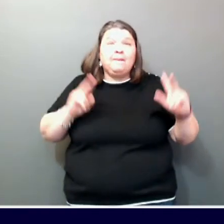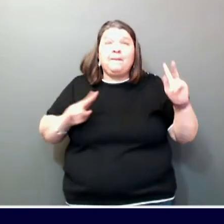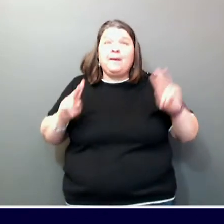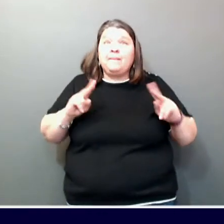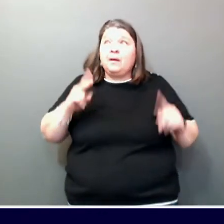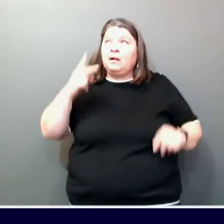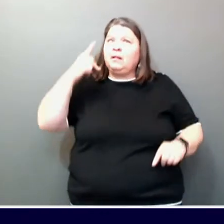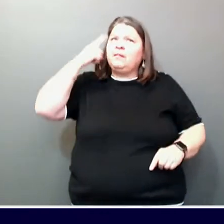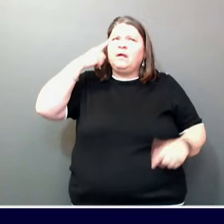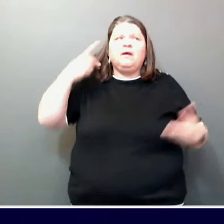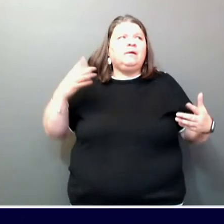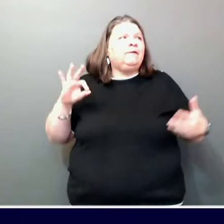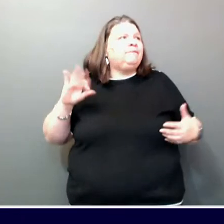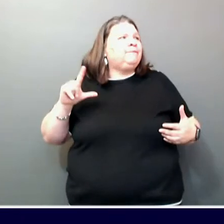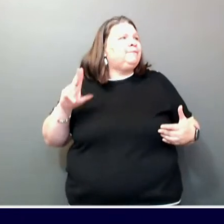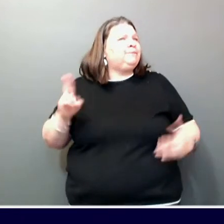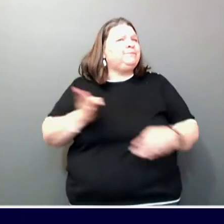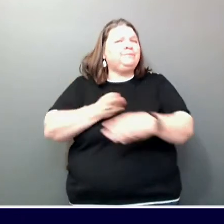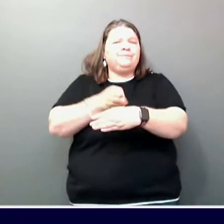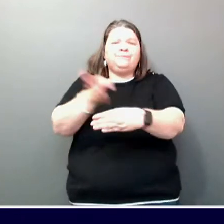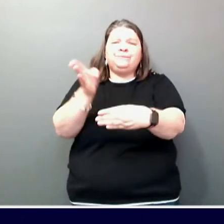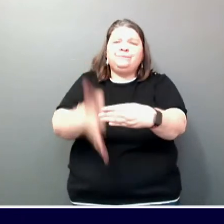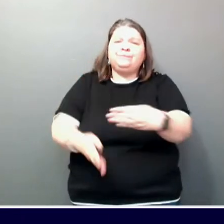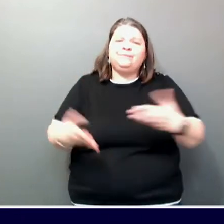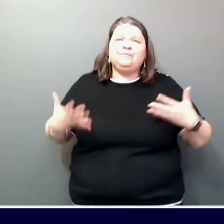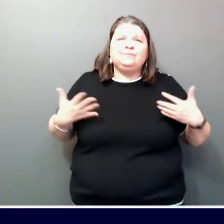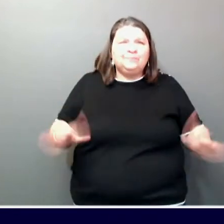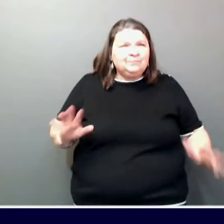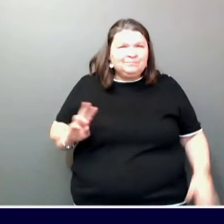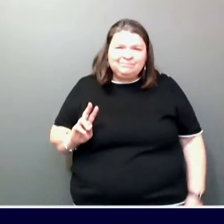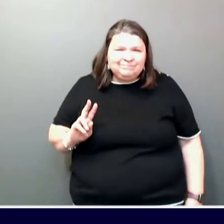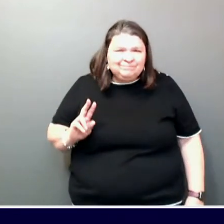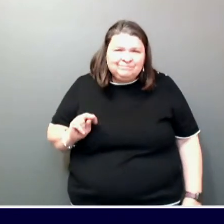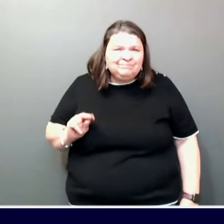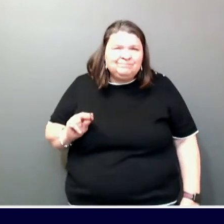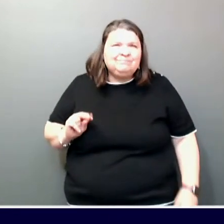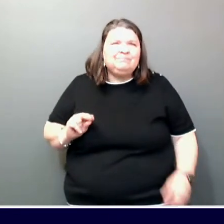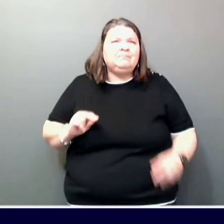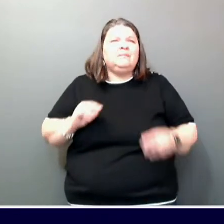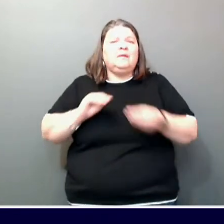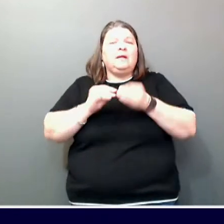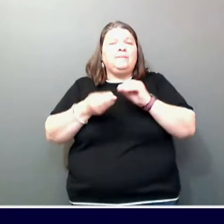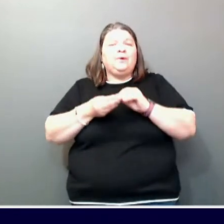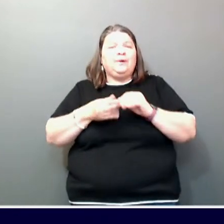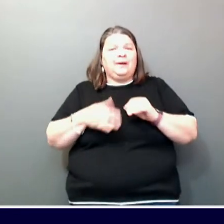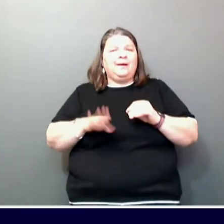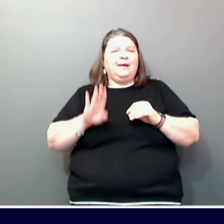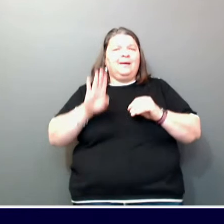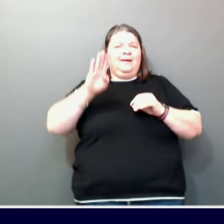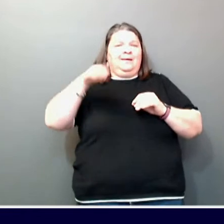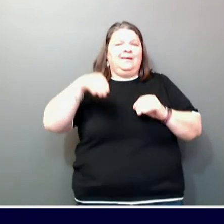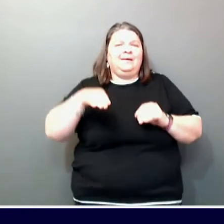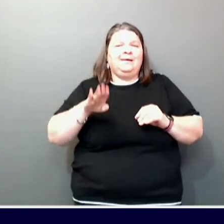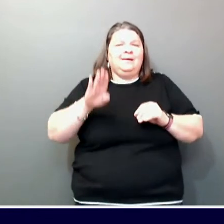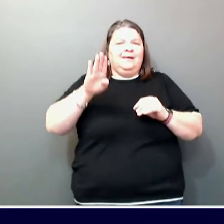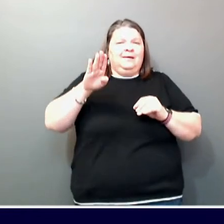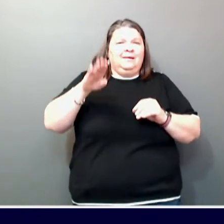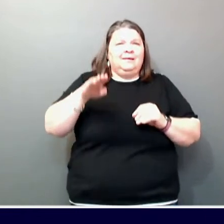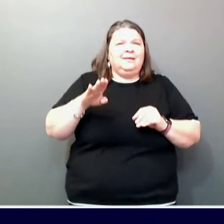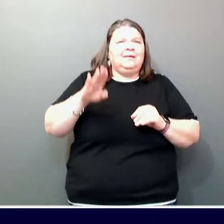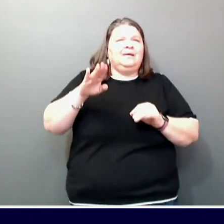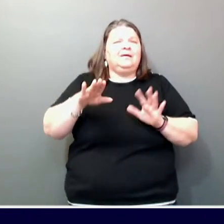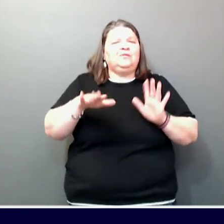thing you see with those is that the surges became a little bit more attenuated with time.